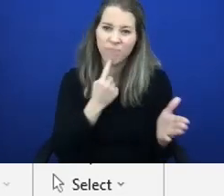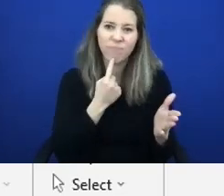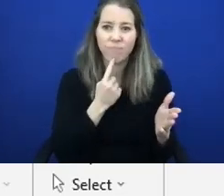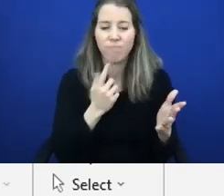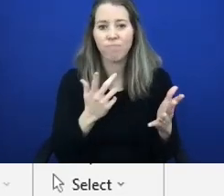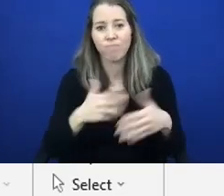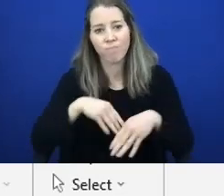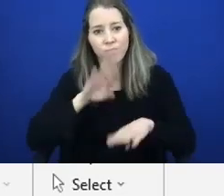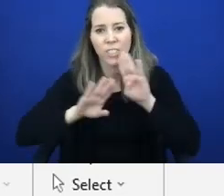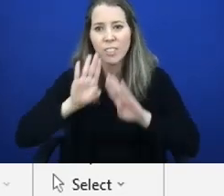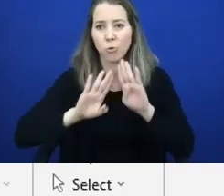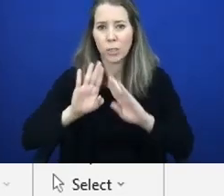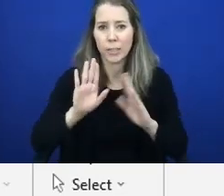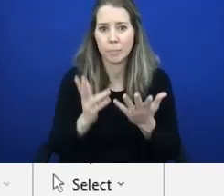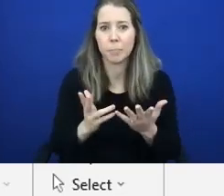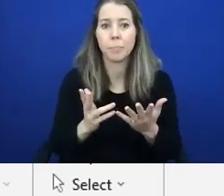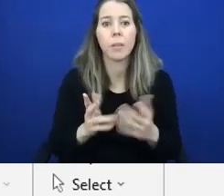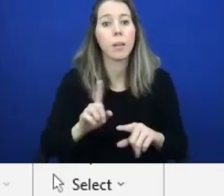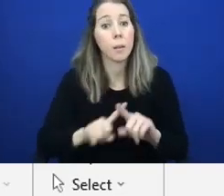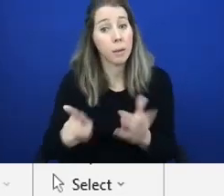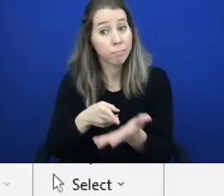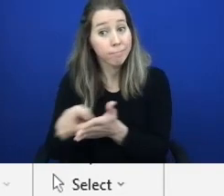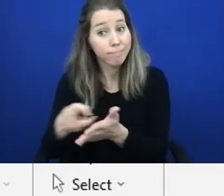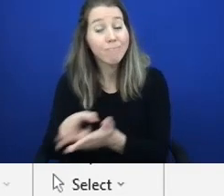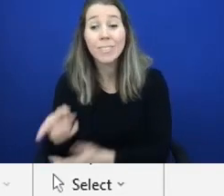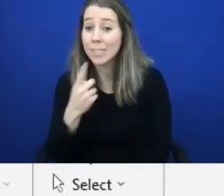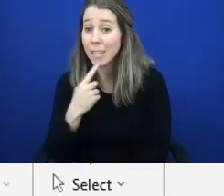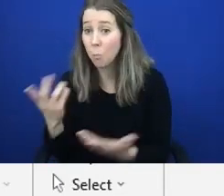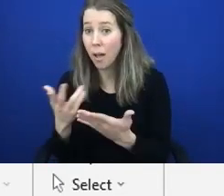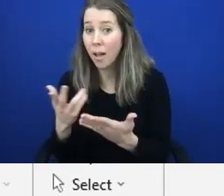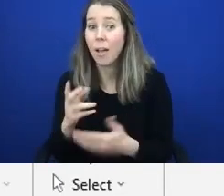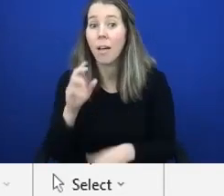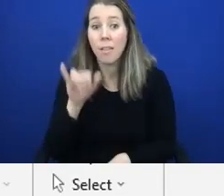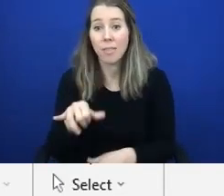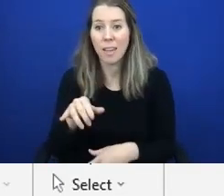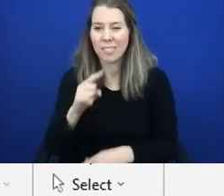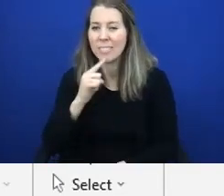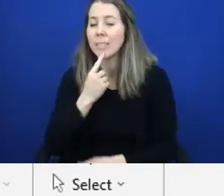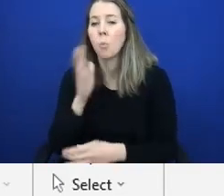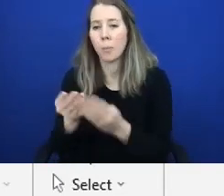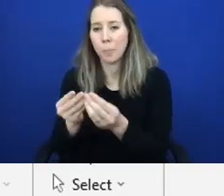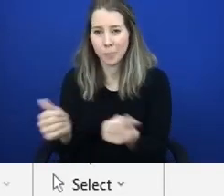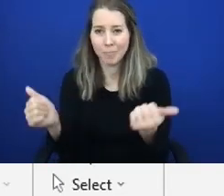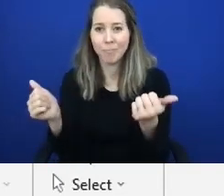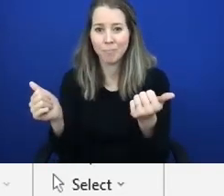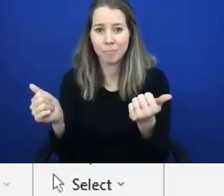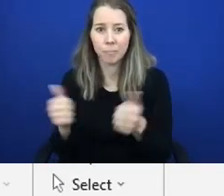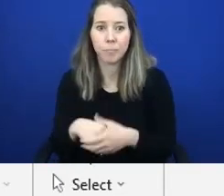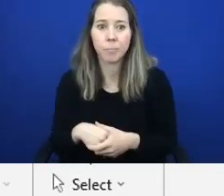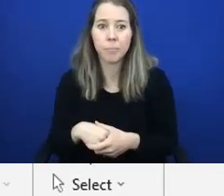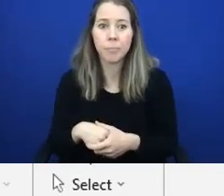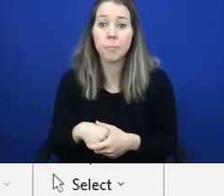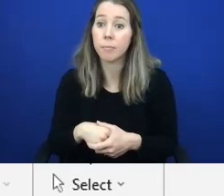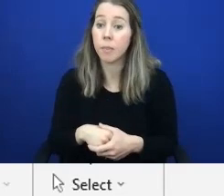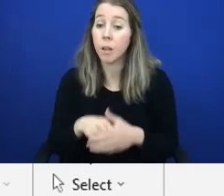and bad taste in people's mouths, but I can honestly say that taste will start to go away. The person taking